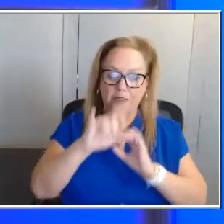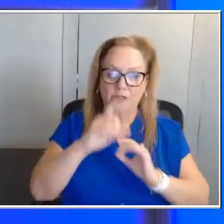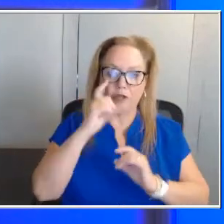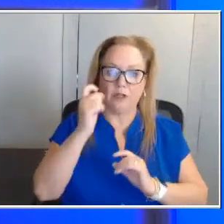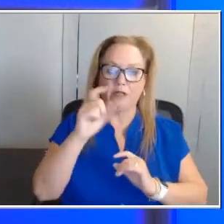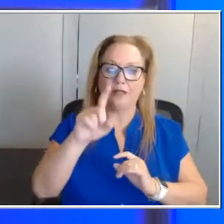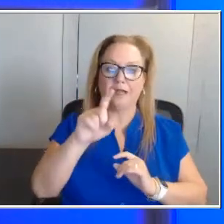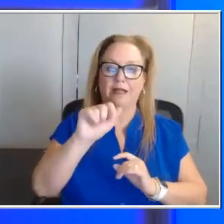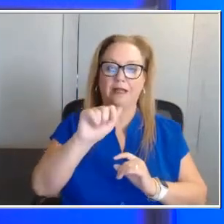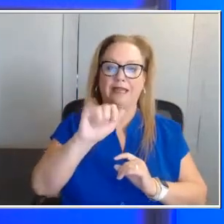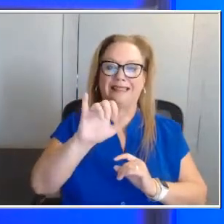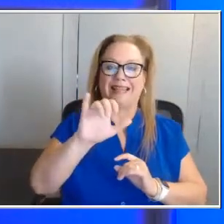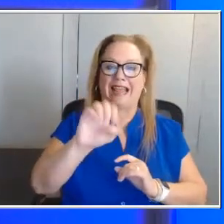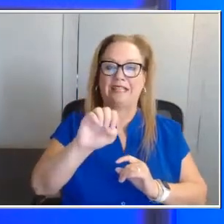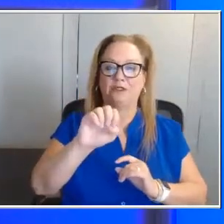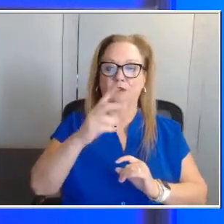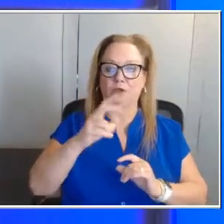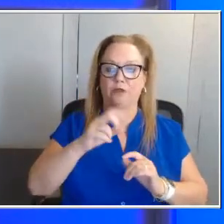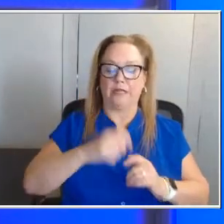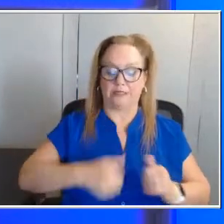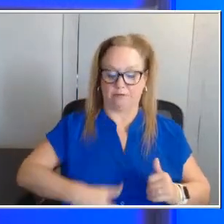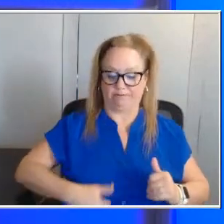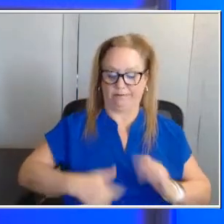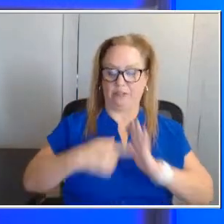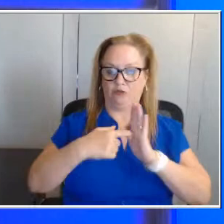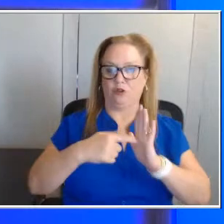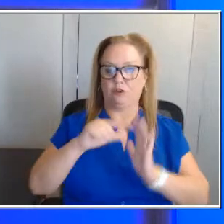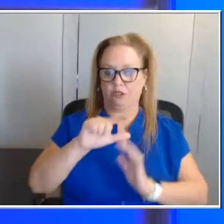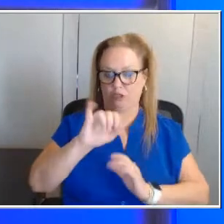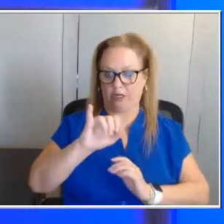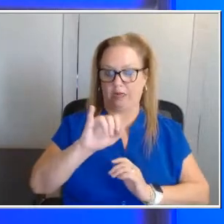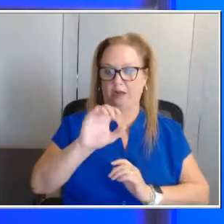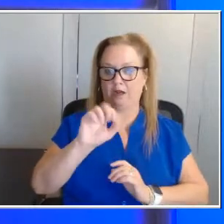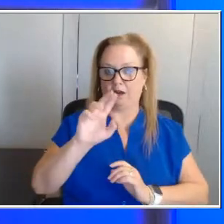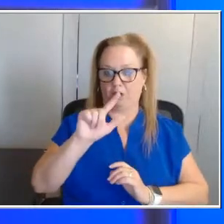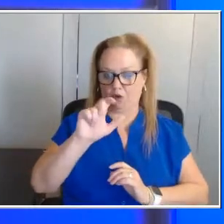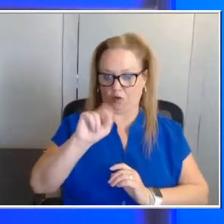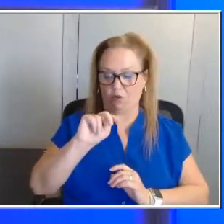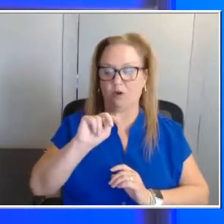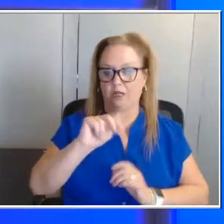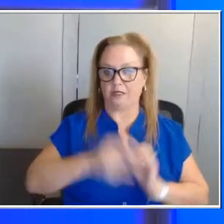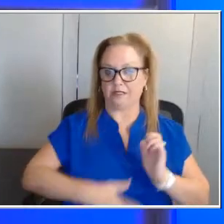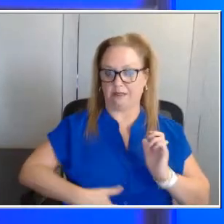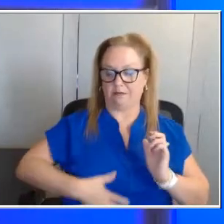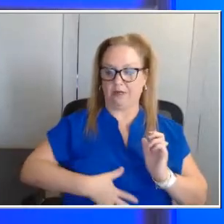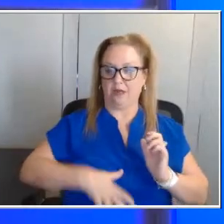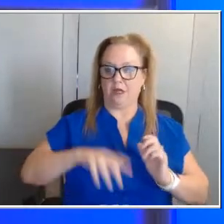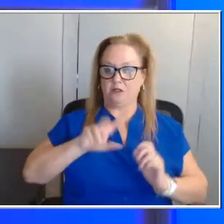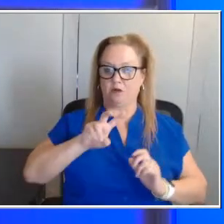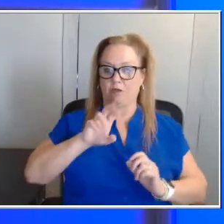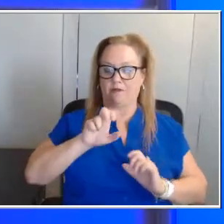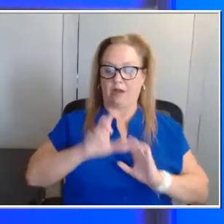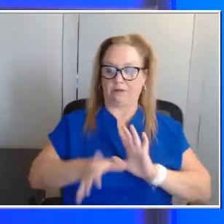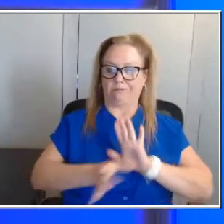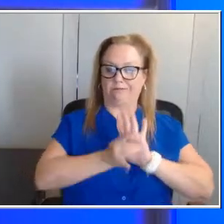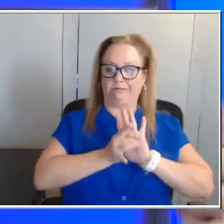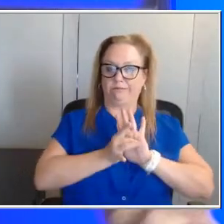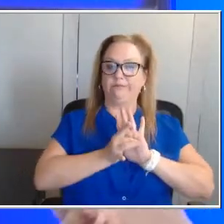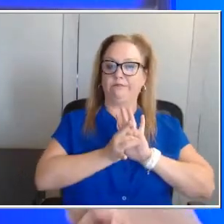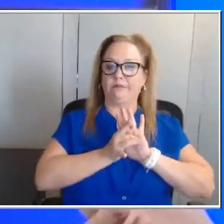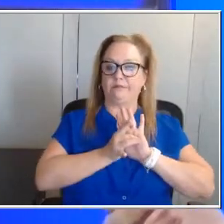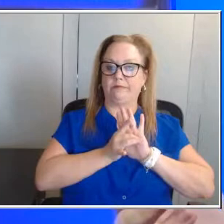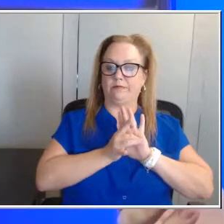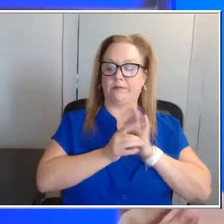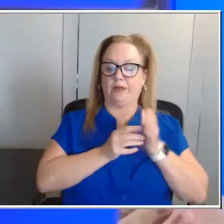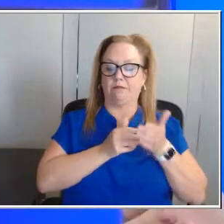is highly expressed within the GI tract. It's in many organs, but highly expressed there. So once the virus attaches, it elicits this